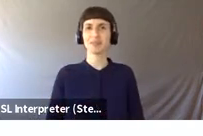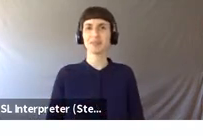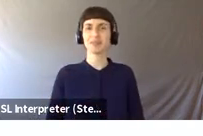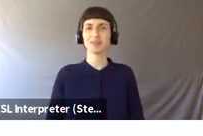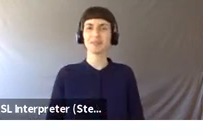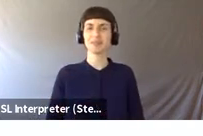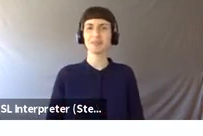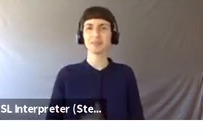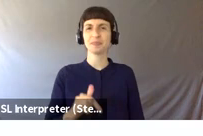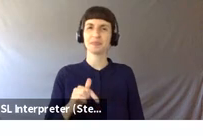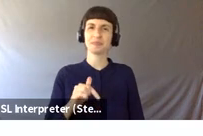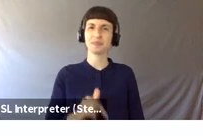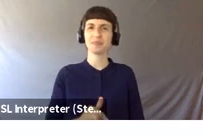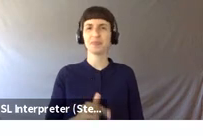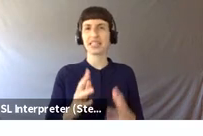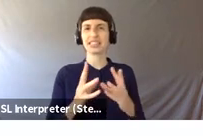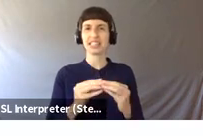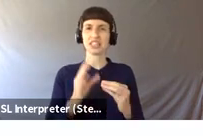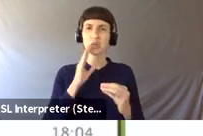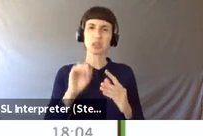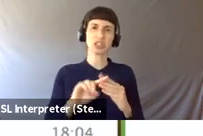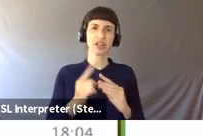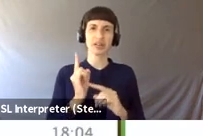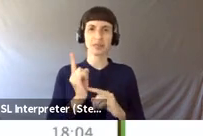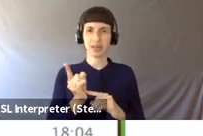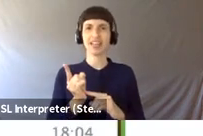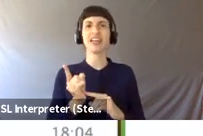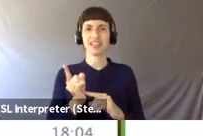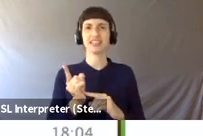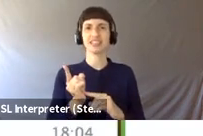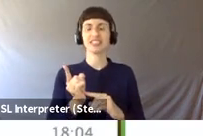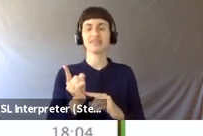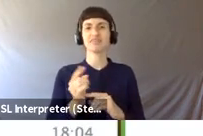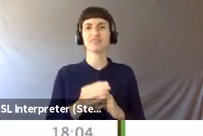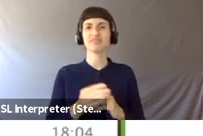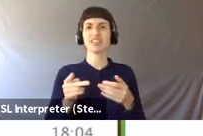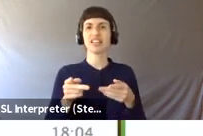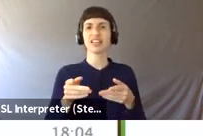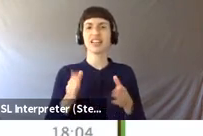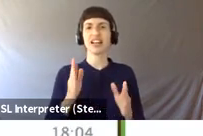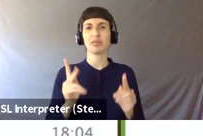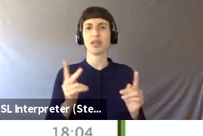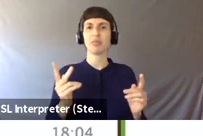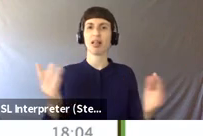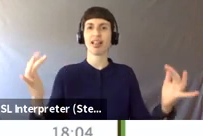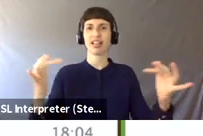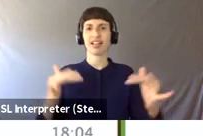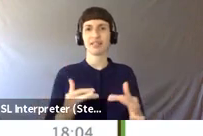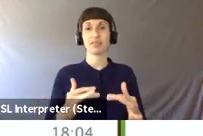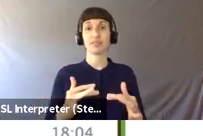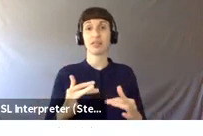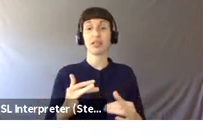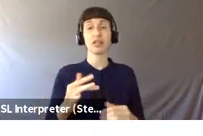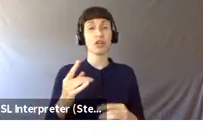moment, allowing everyone time to enter the room. Please hold off on questions until Jeff leads us through a